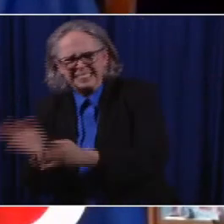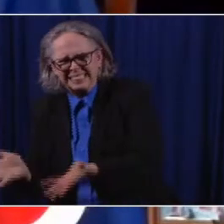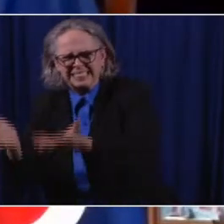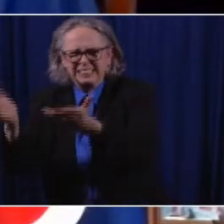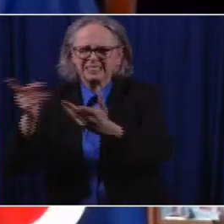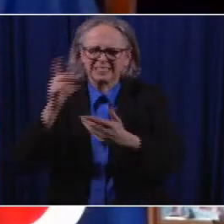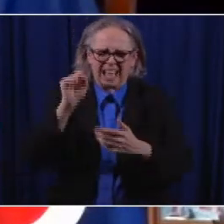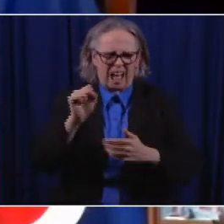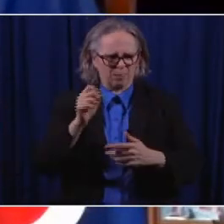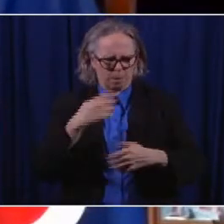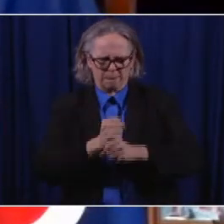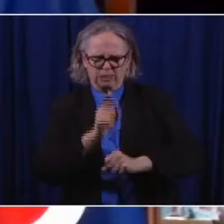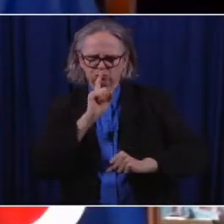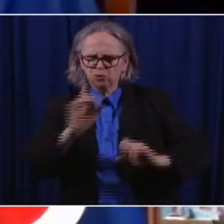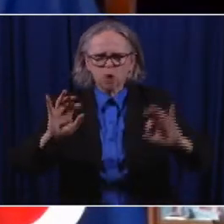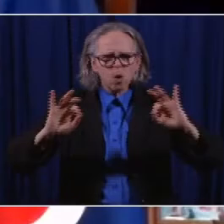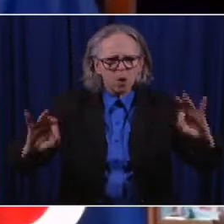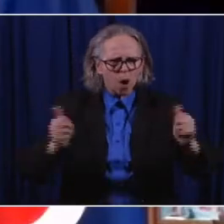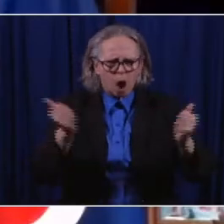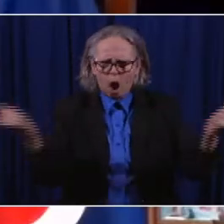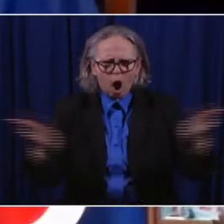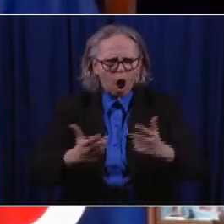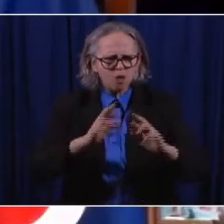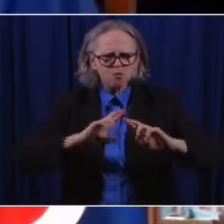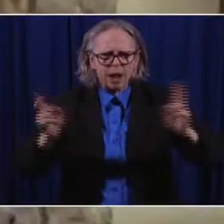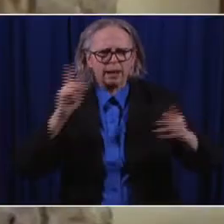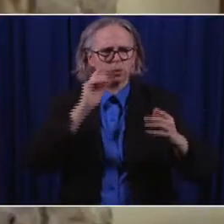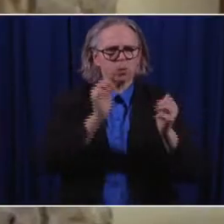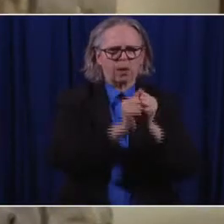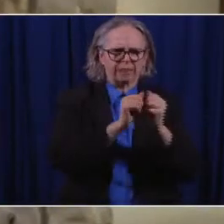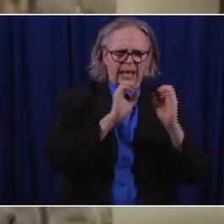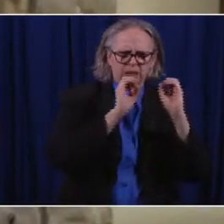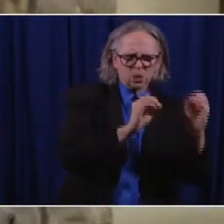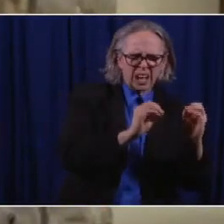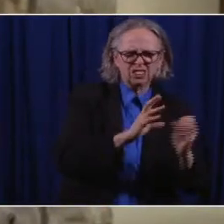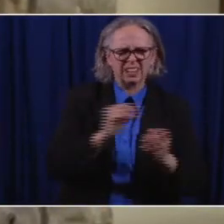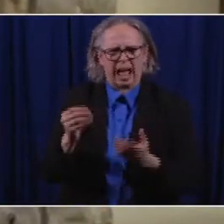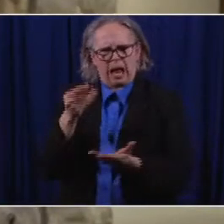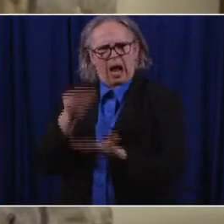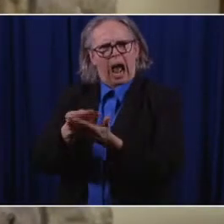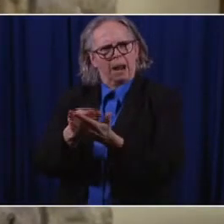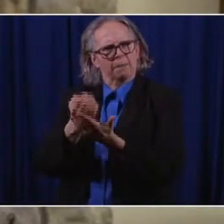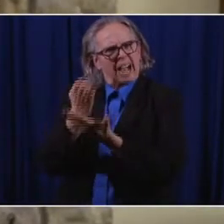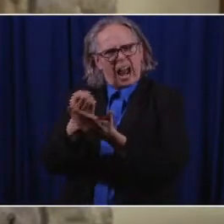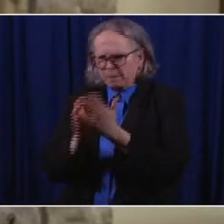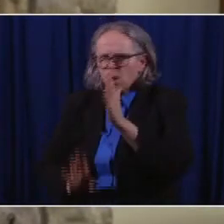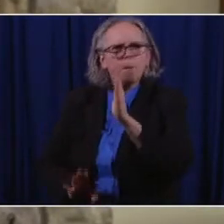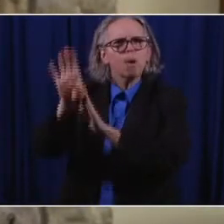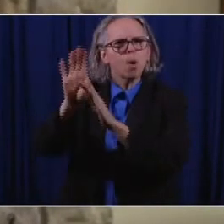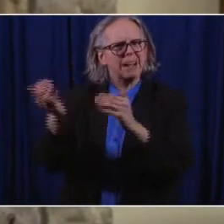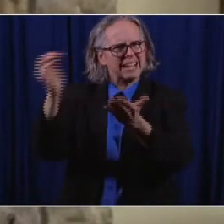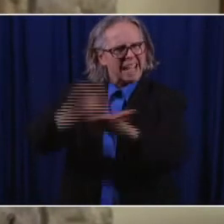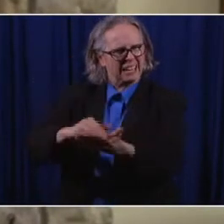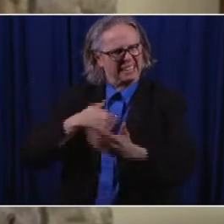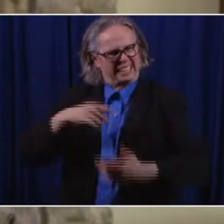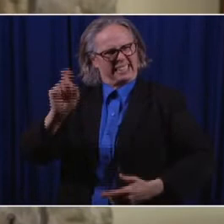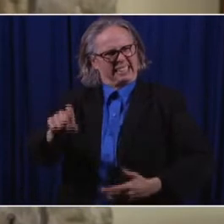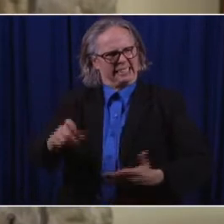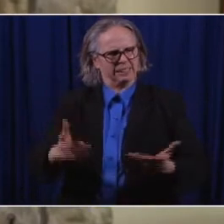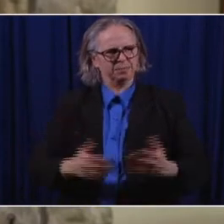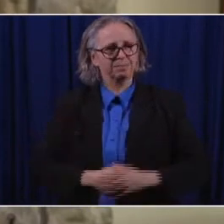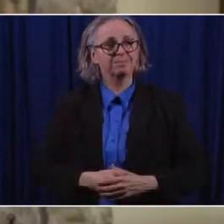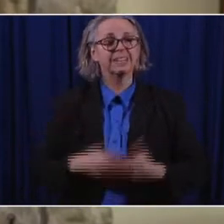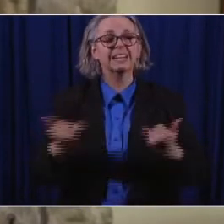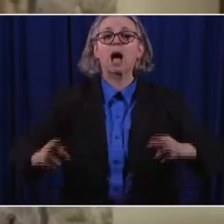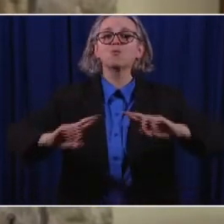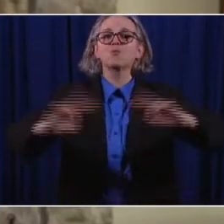education and economic recovery side. Governor, back to you. Great. Thank you very much. I think we're ready for questions. Governor, first question